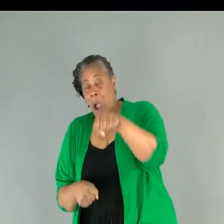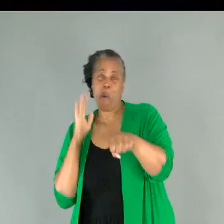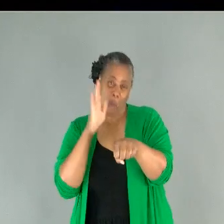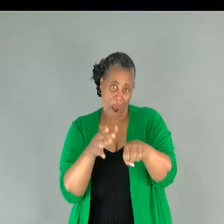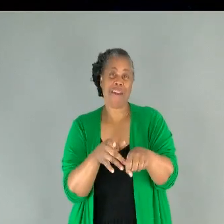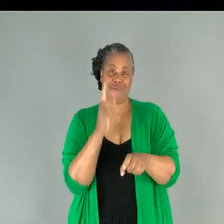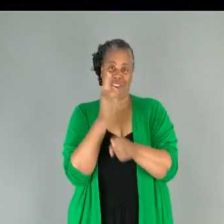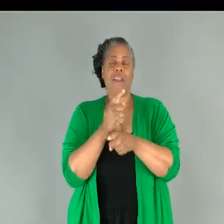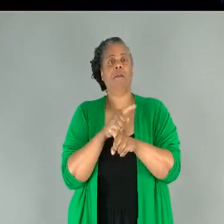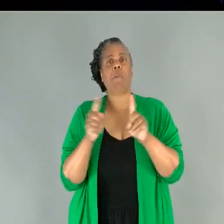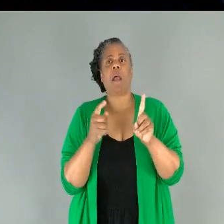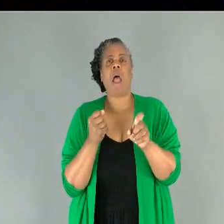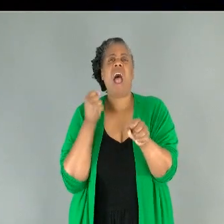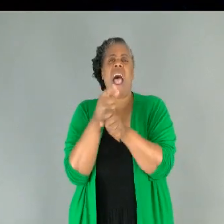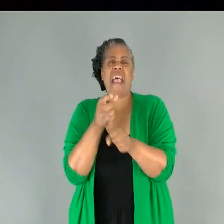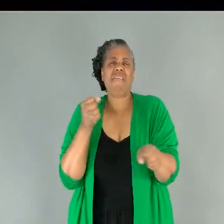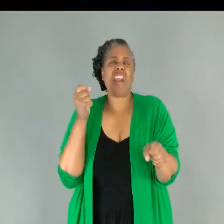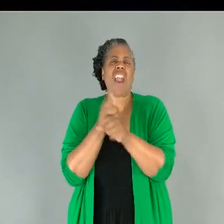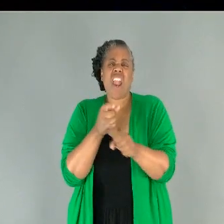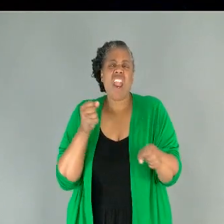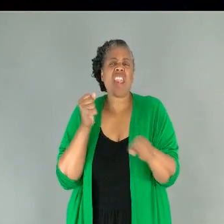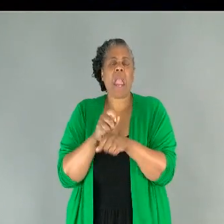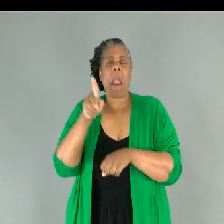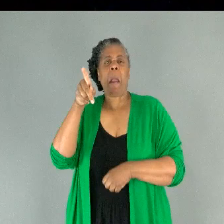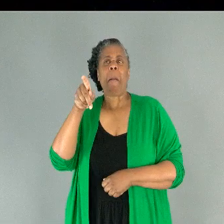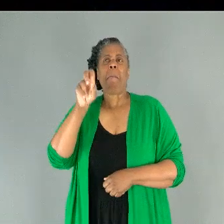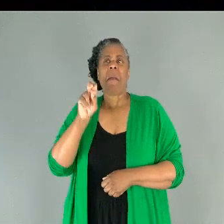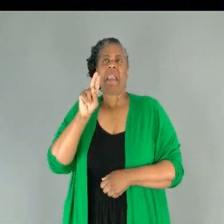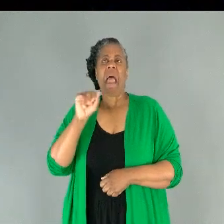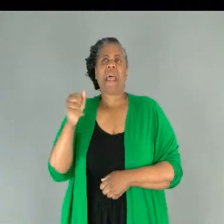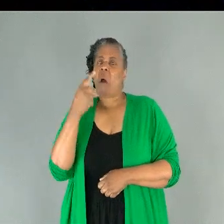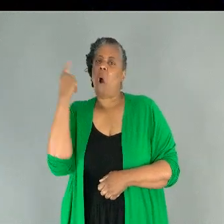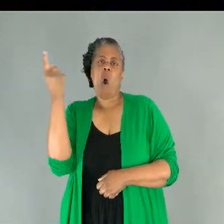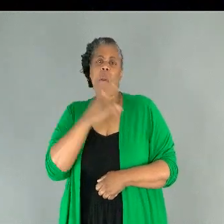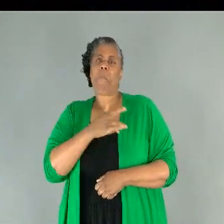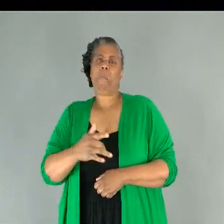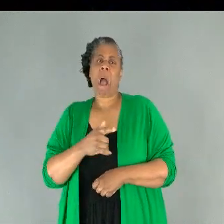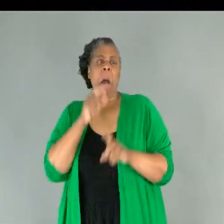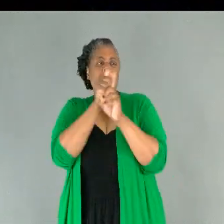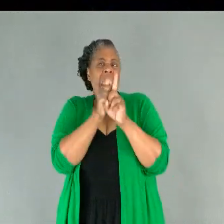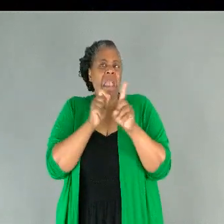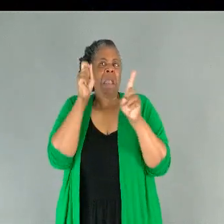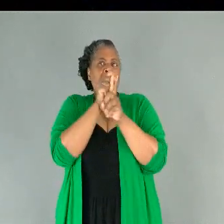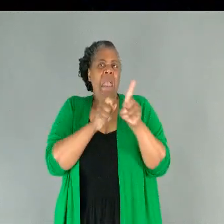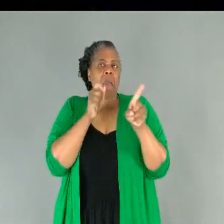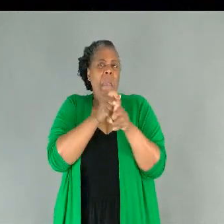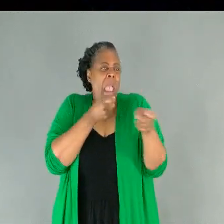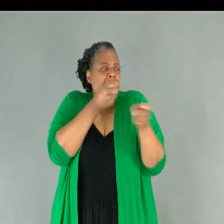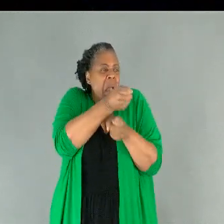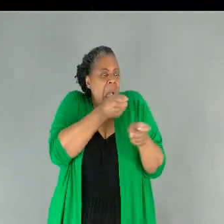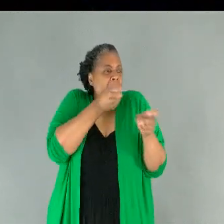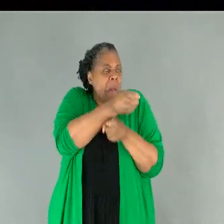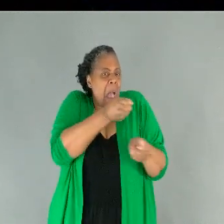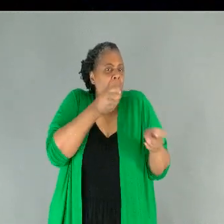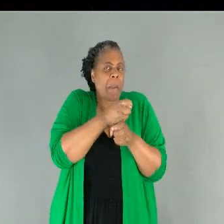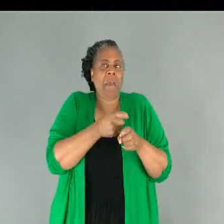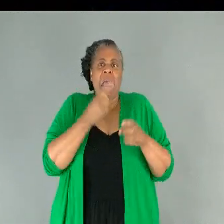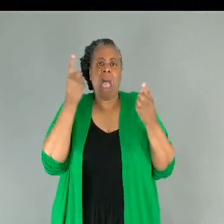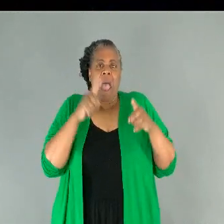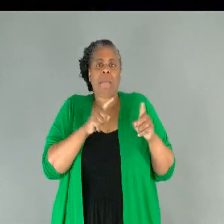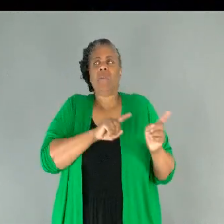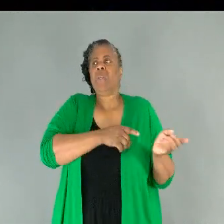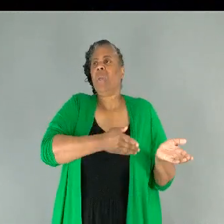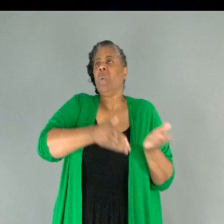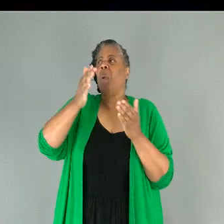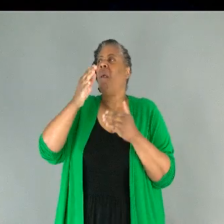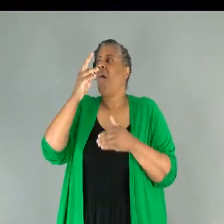stop. This went on year after year. Whenever Hannah went up to the house of the Lord,